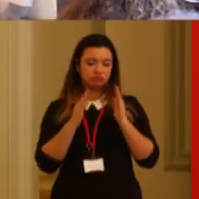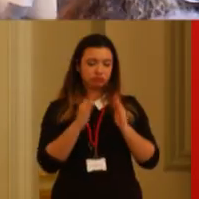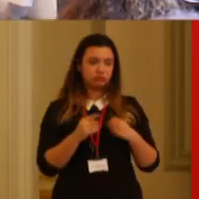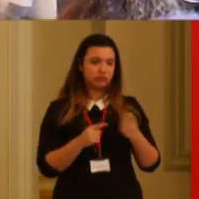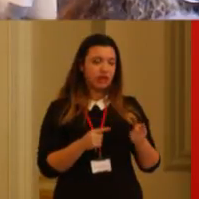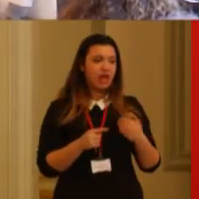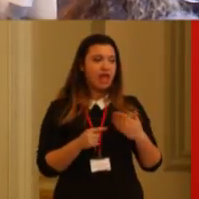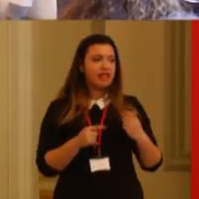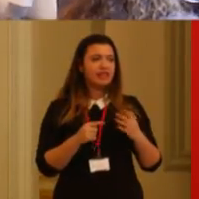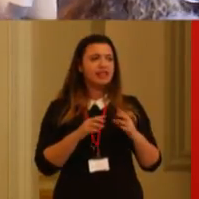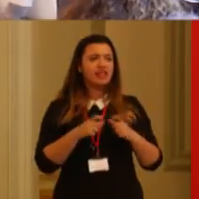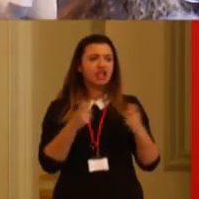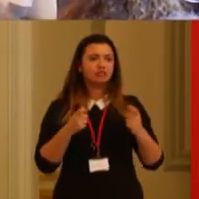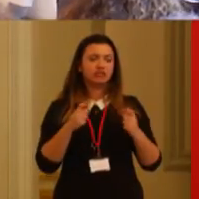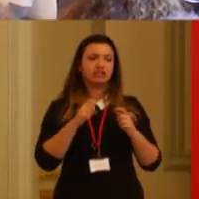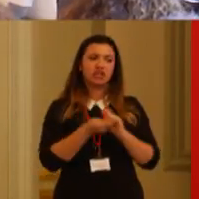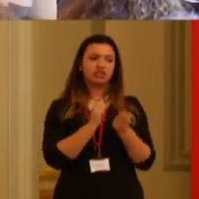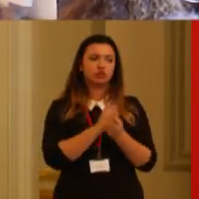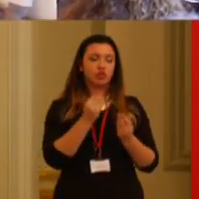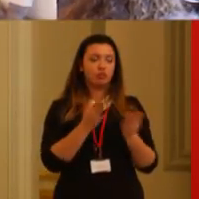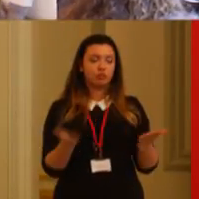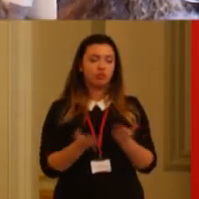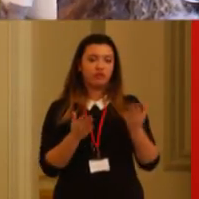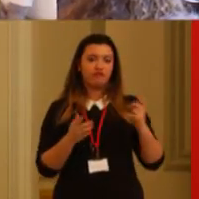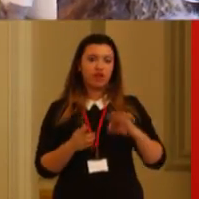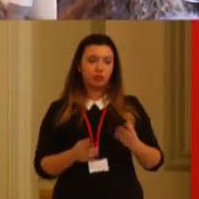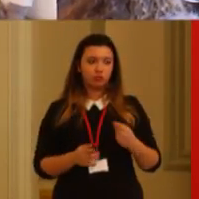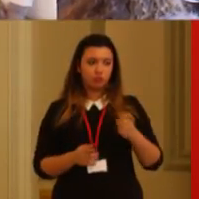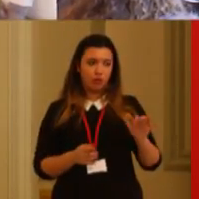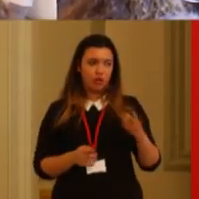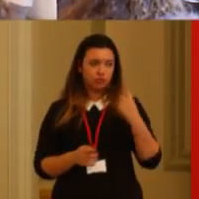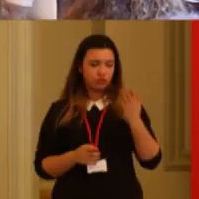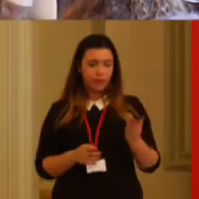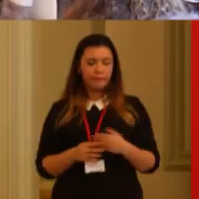to help businesses improve their own internal